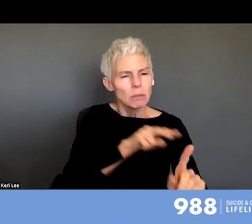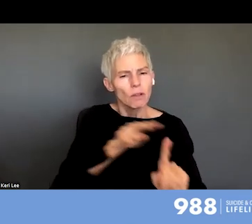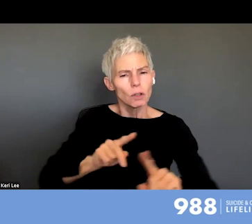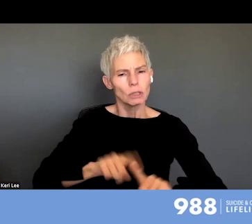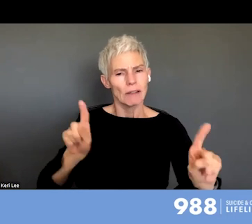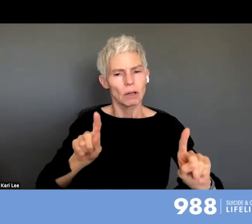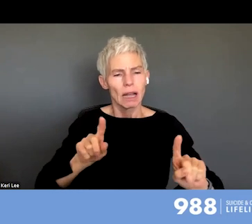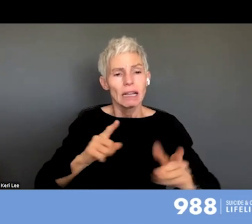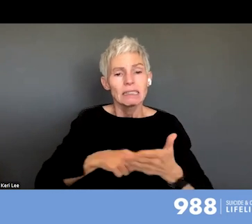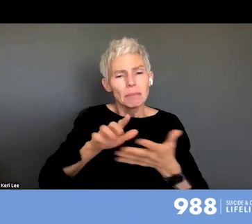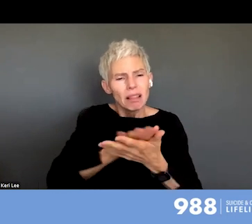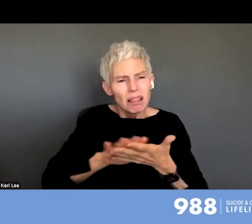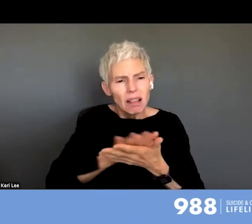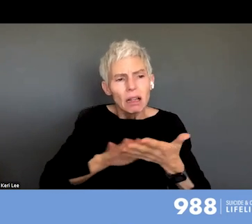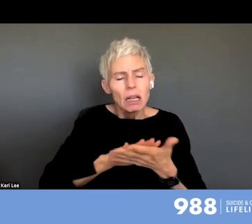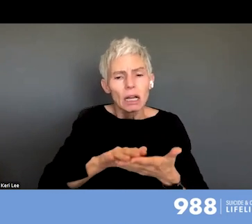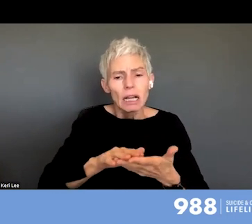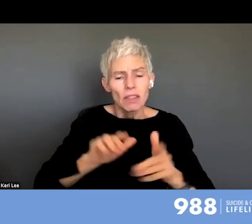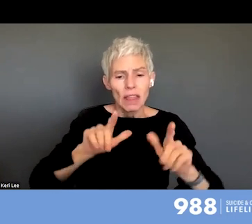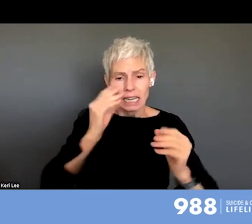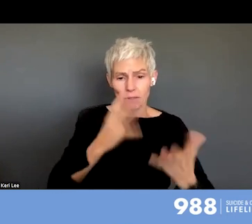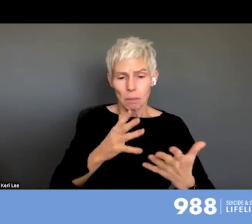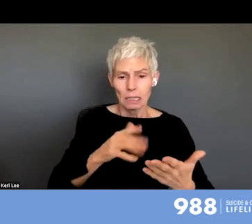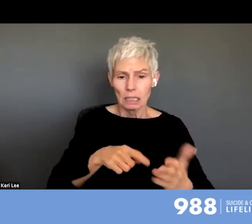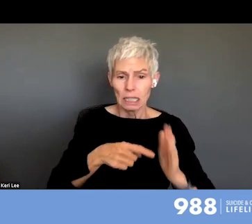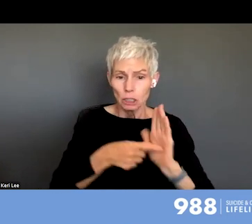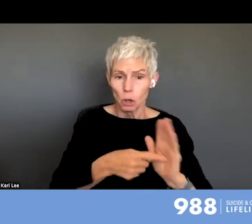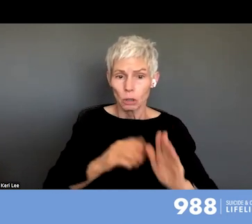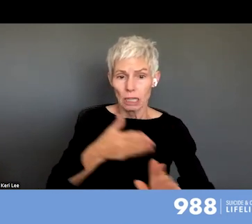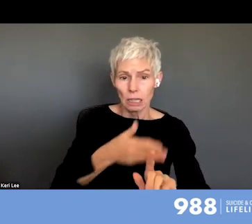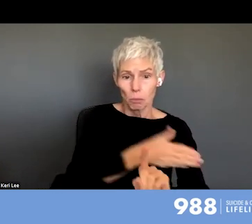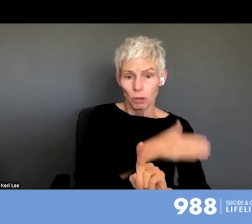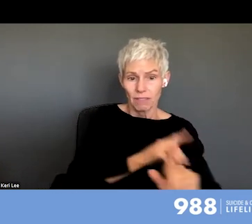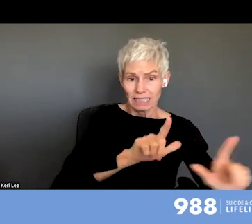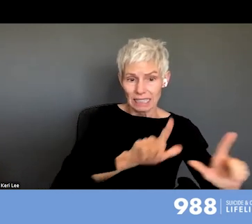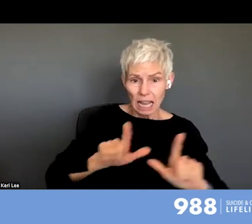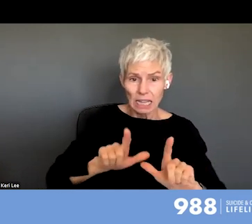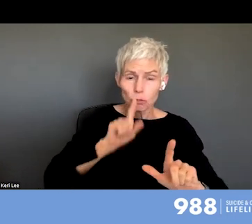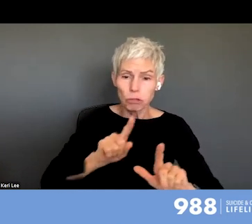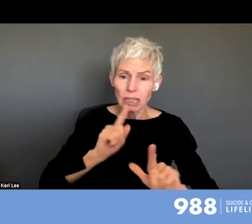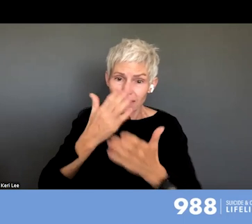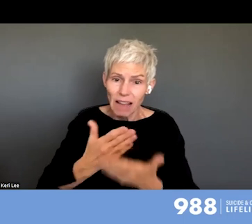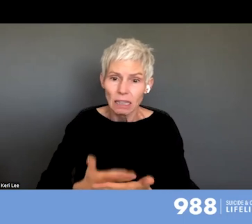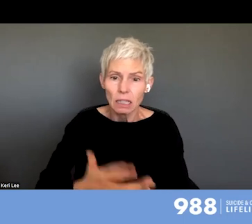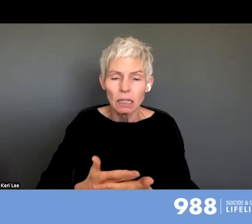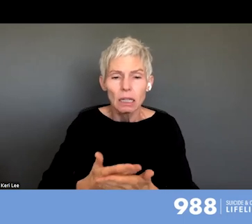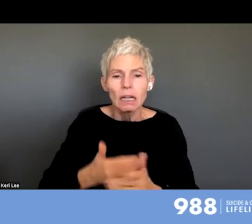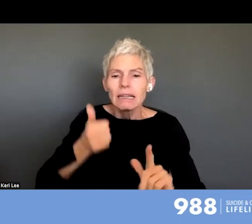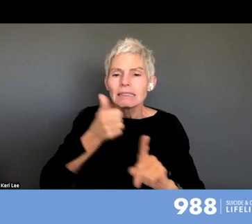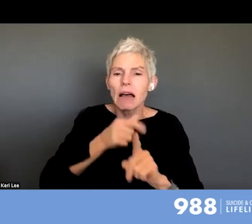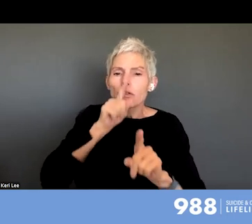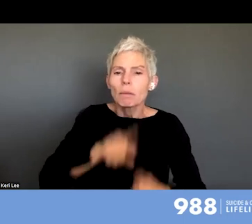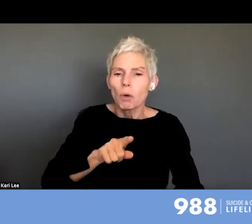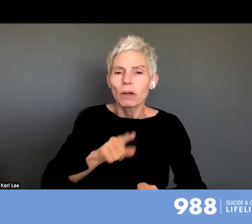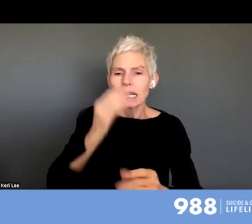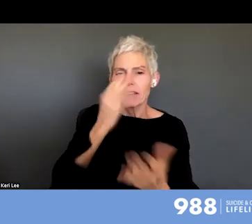if the data you just saw on the previous slides are a valid reflection of what happens in the 98 Lifeline network. Keep in mind, these are self-reported data by centers